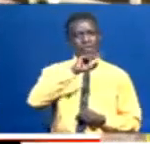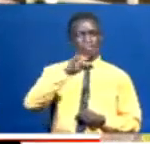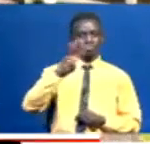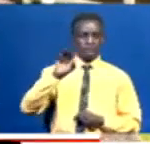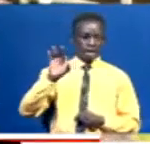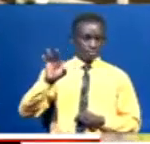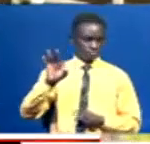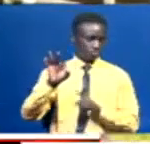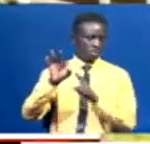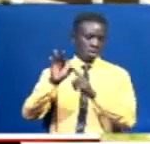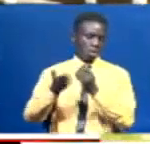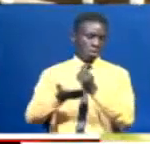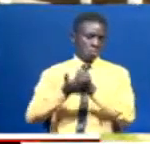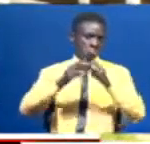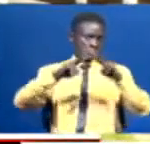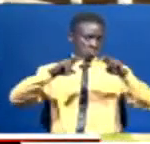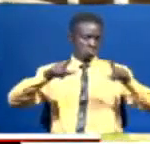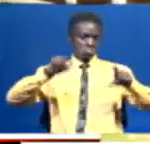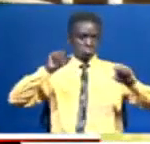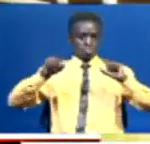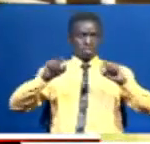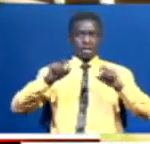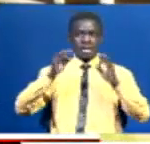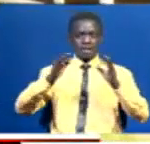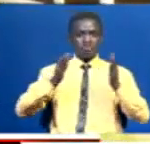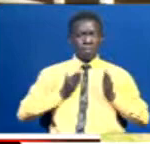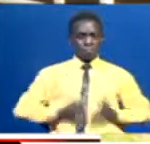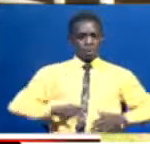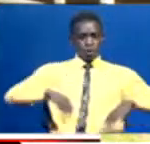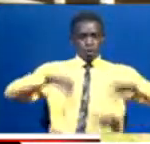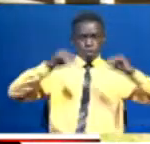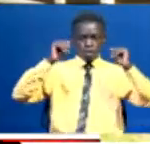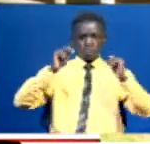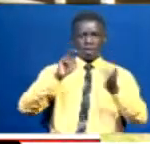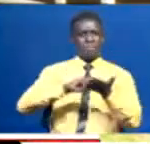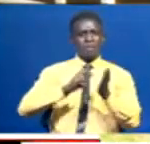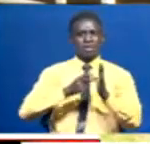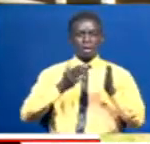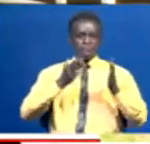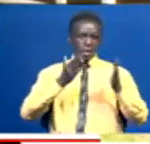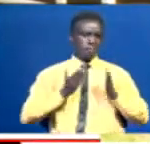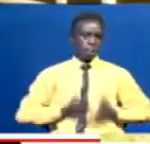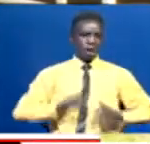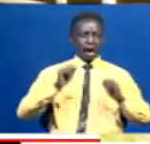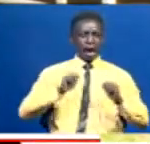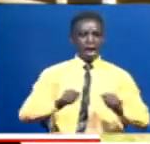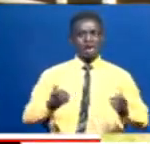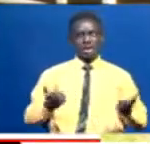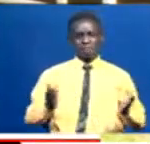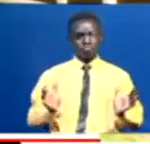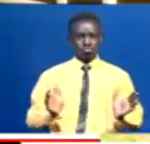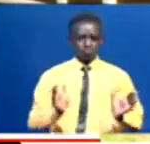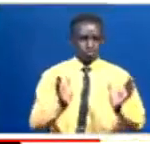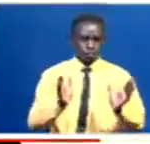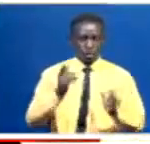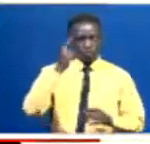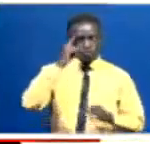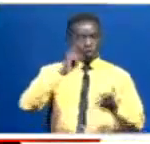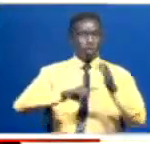qualifies, this event can at least boost him or her for the